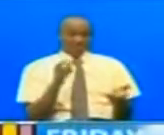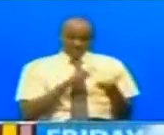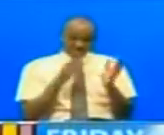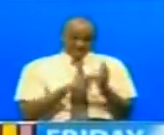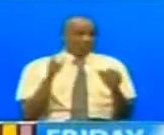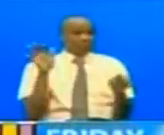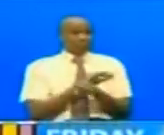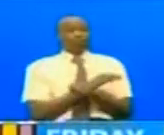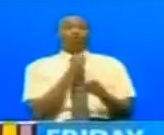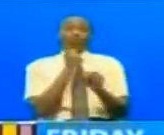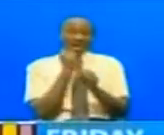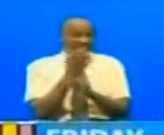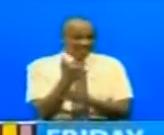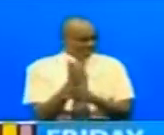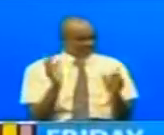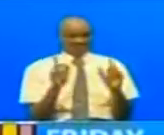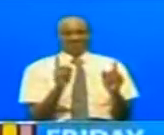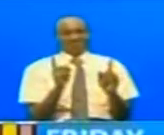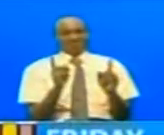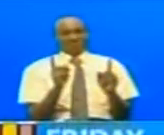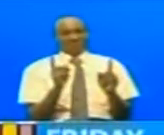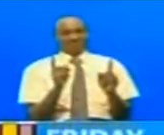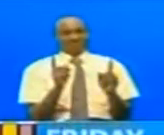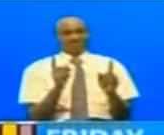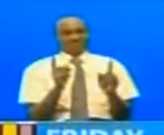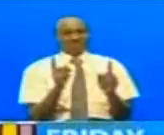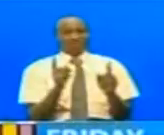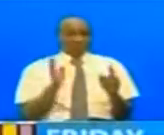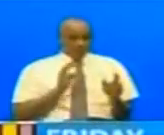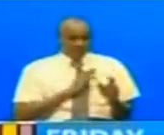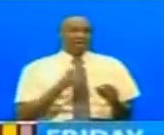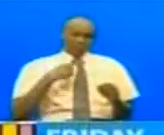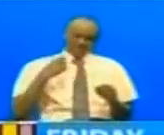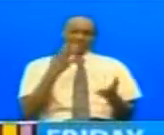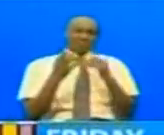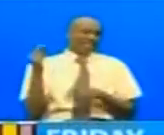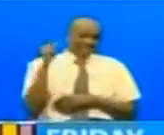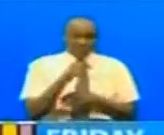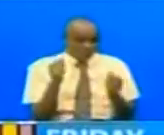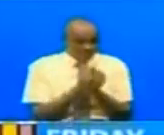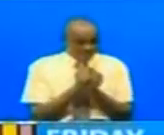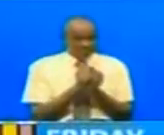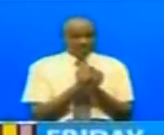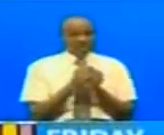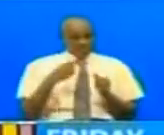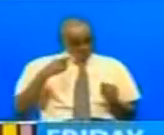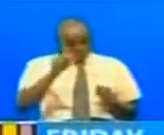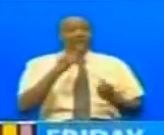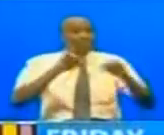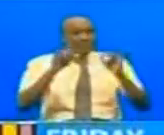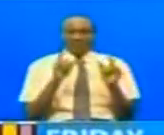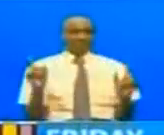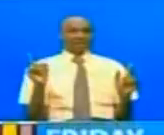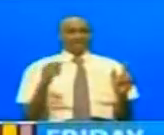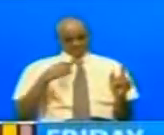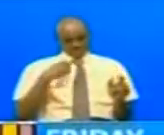full-time work. Mm-hmm. So it's like you are coming together to, you are not the implementers. Mm-hmm.